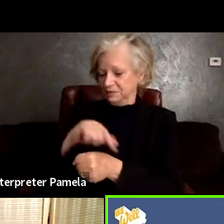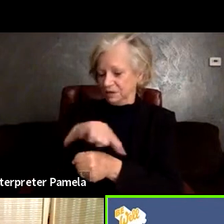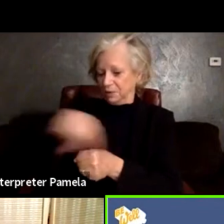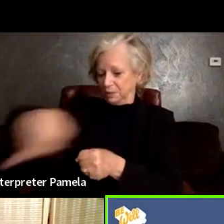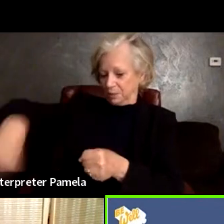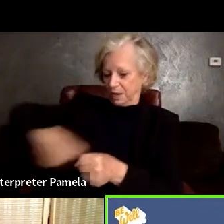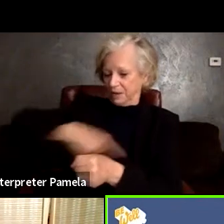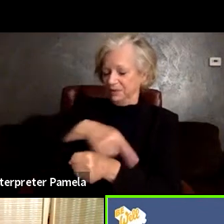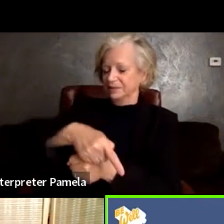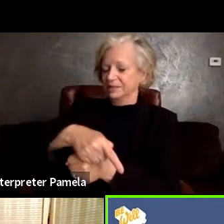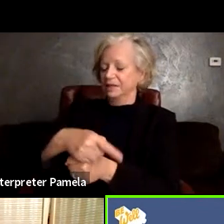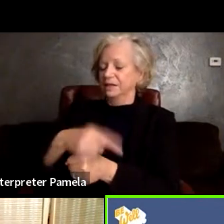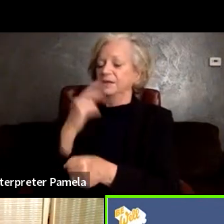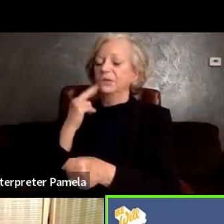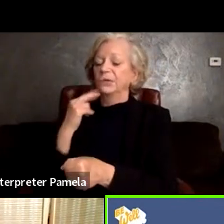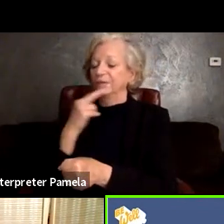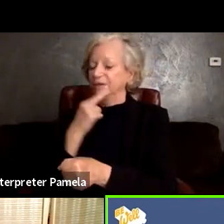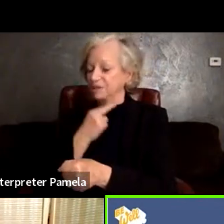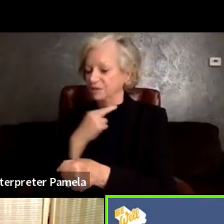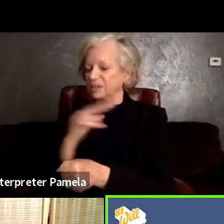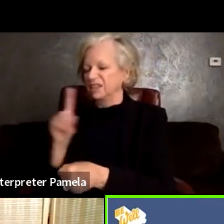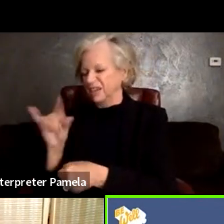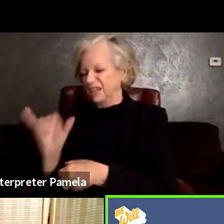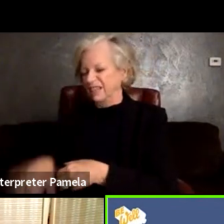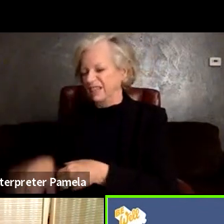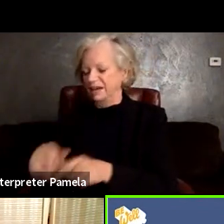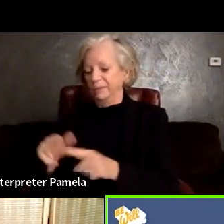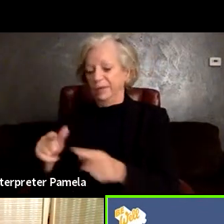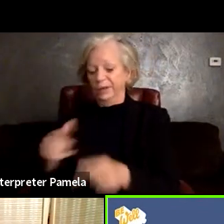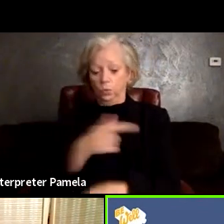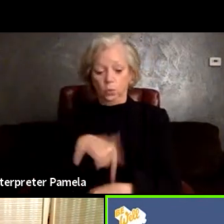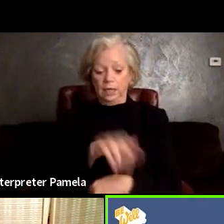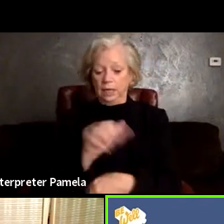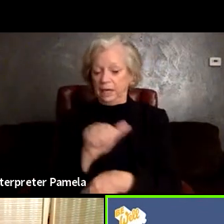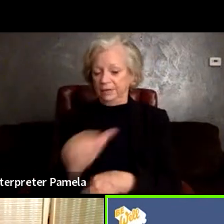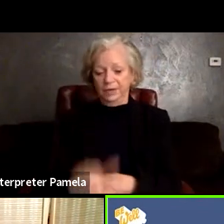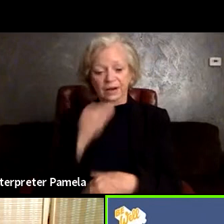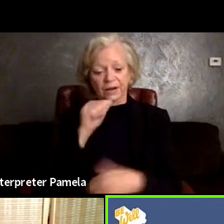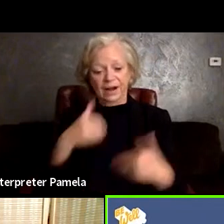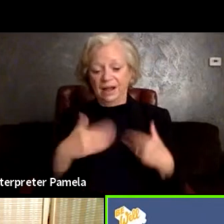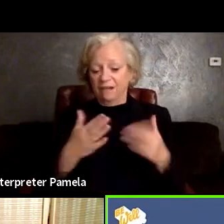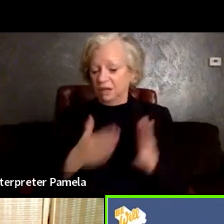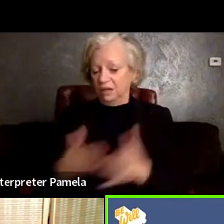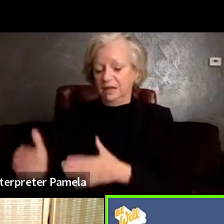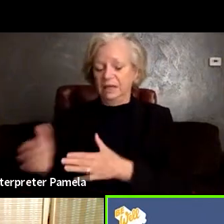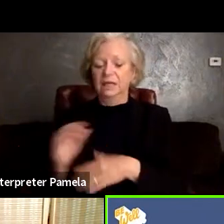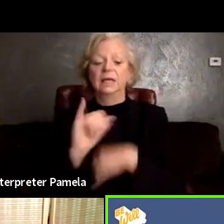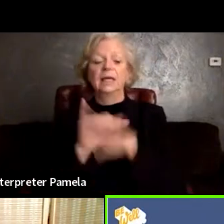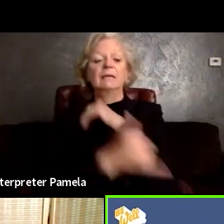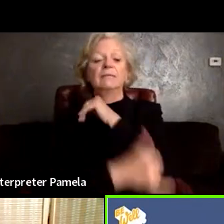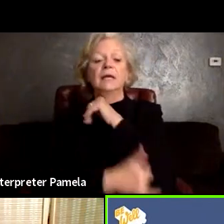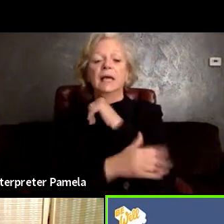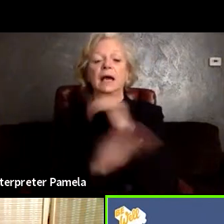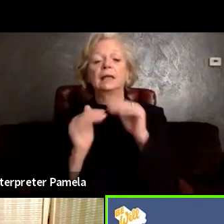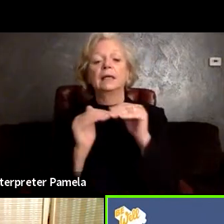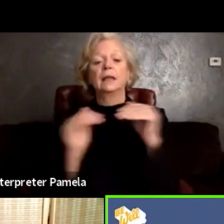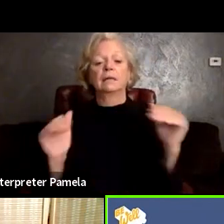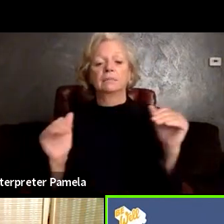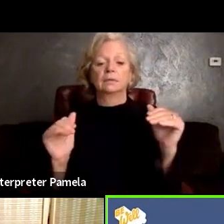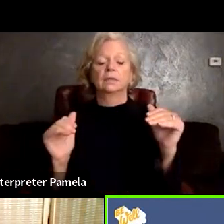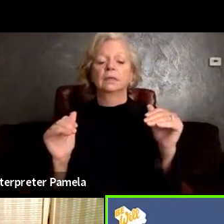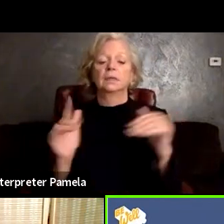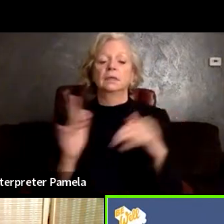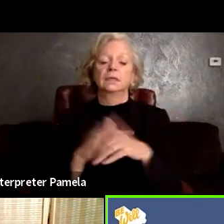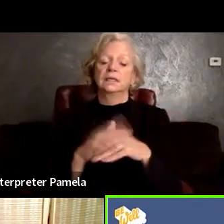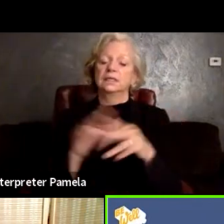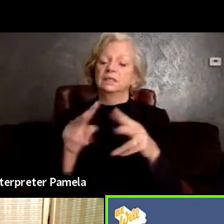and restaurants. And again, currently we don't have a plan to do that at the county level. I think it is certainly